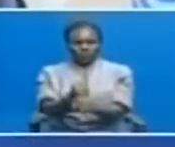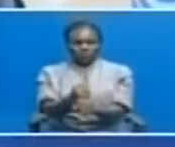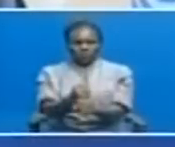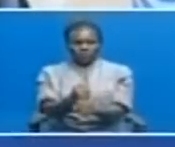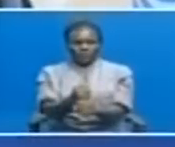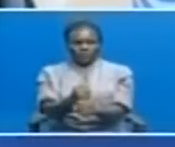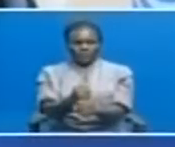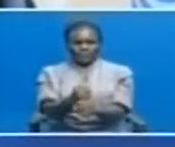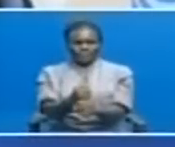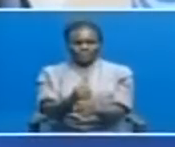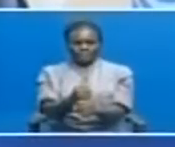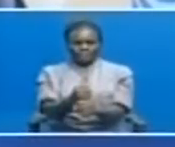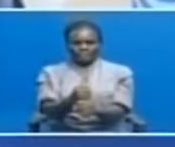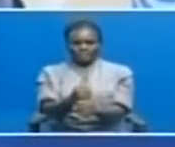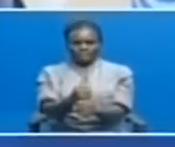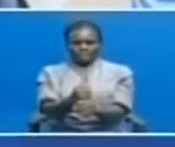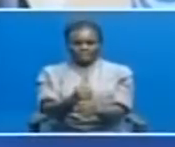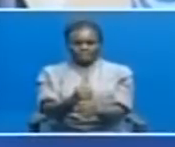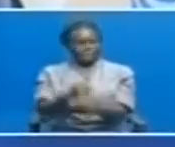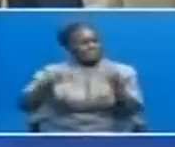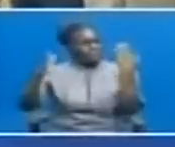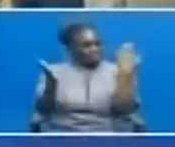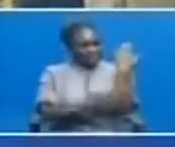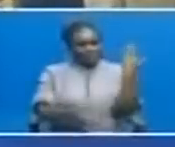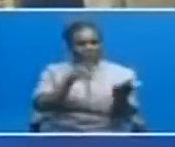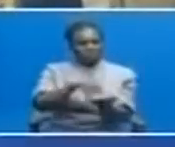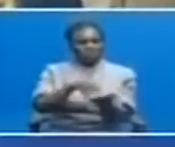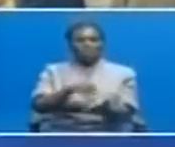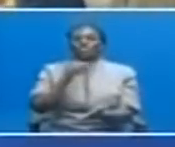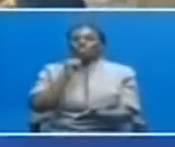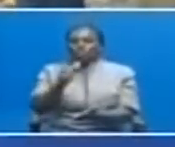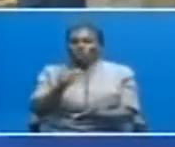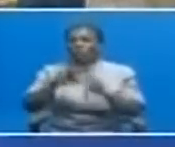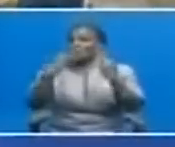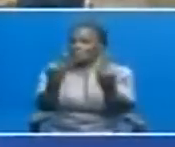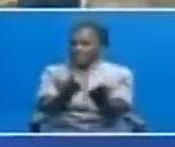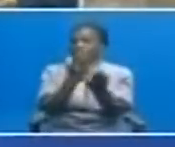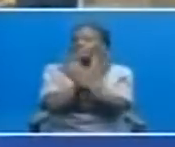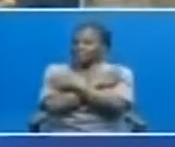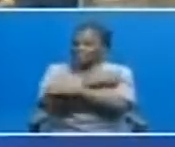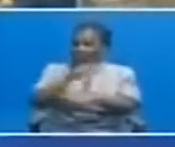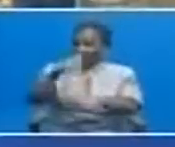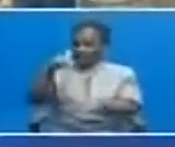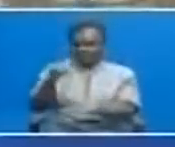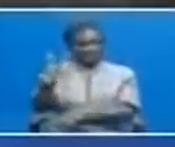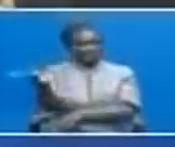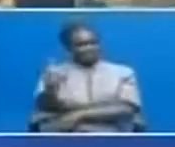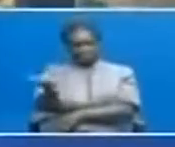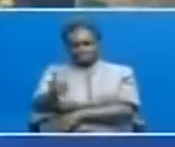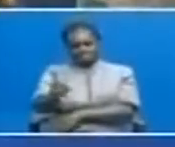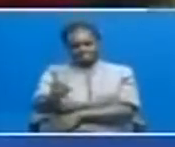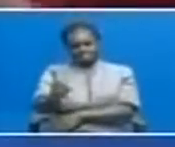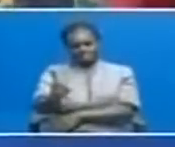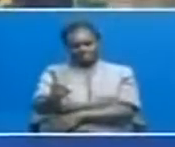taken. It's pathetic. It's wrong. But it's not only family and friends who have been affected by this bizarre act